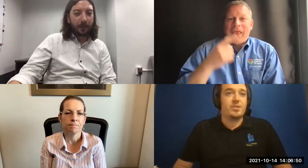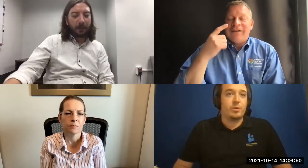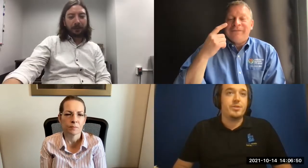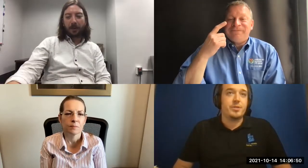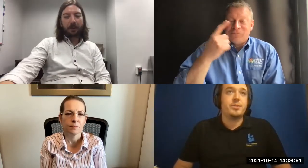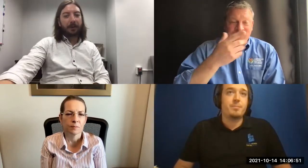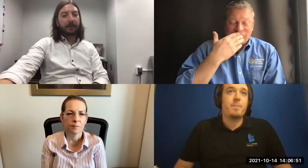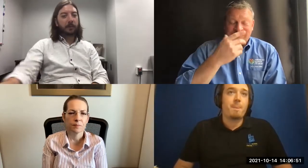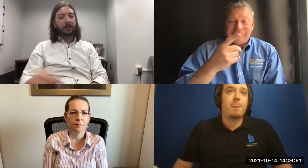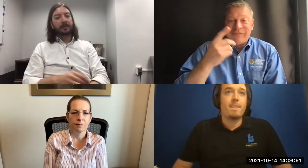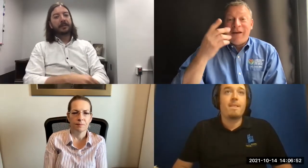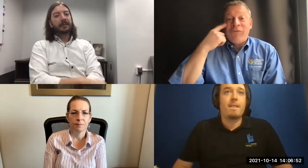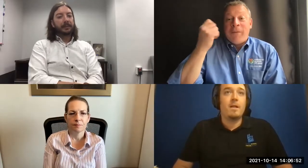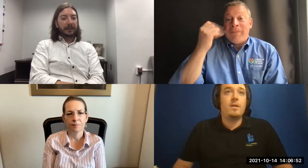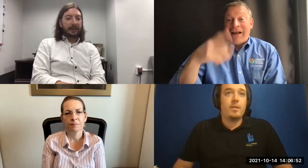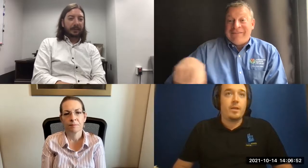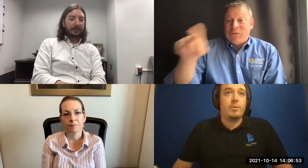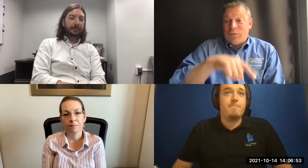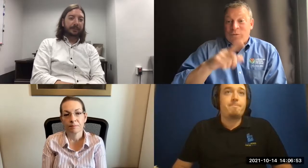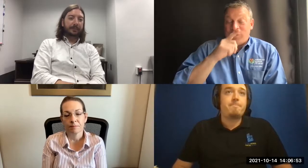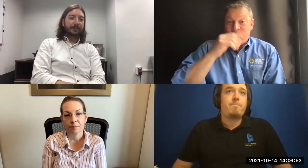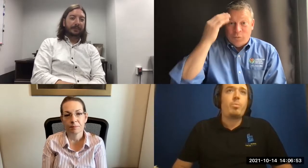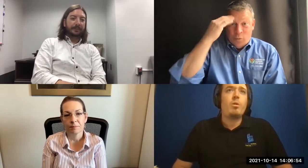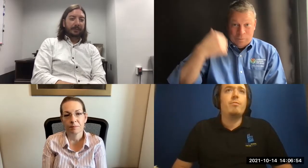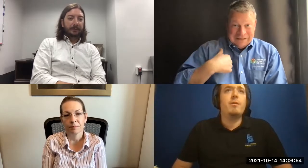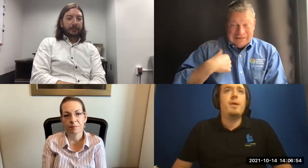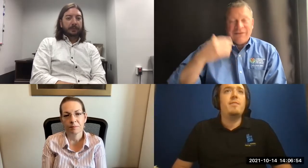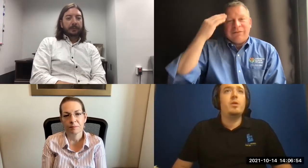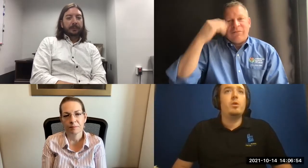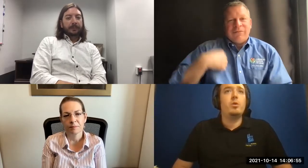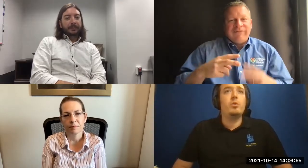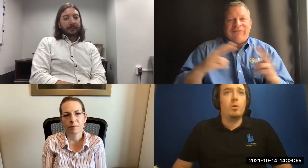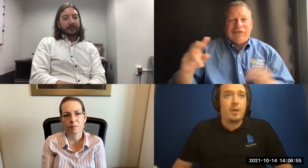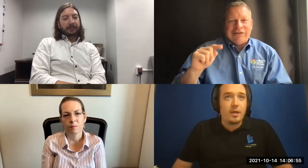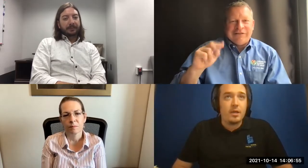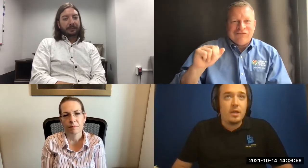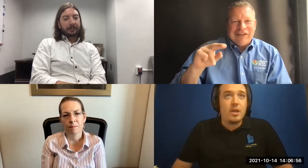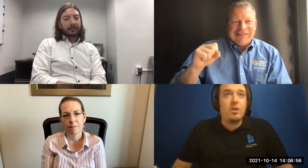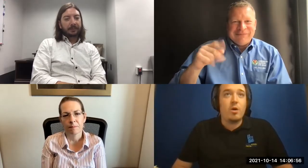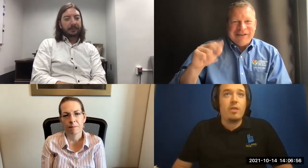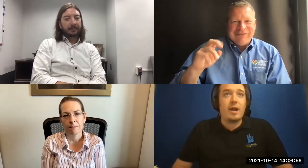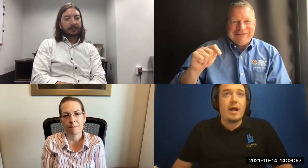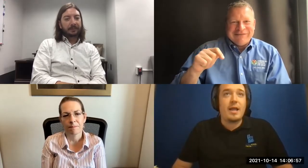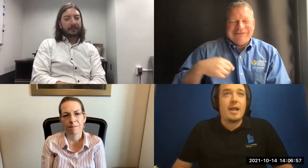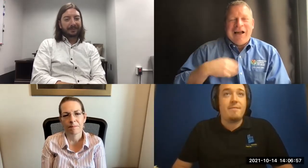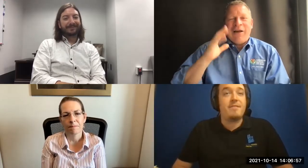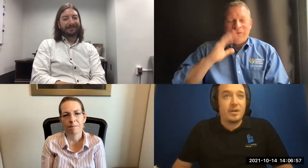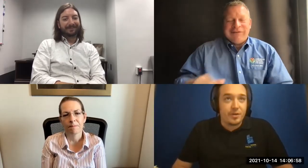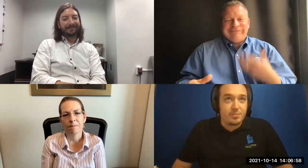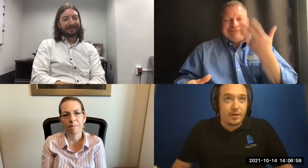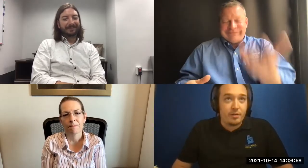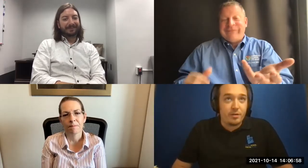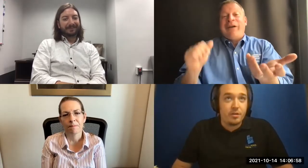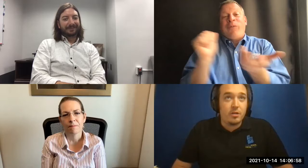best place to store this is. Thank you, Wyatt. For many of you who know me, know that I am